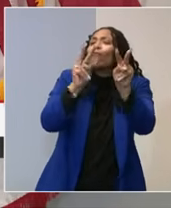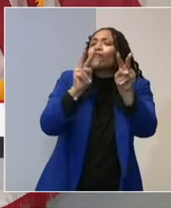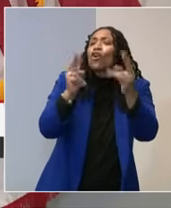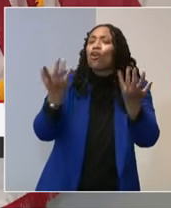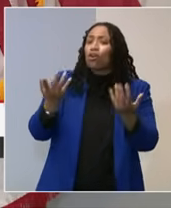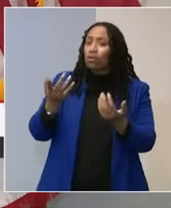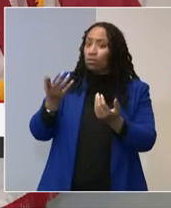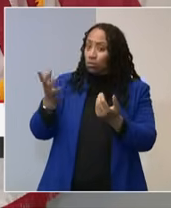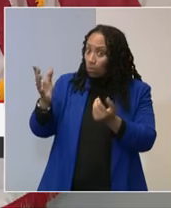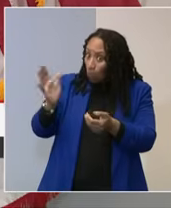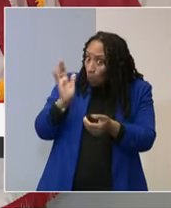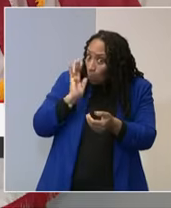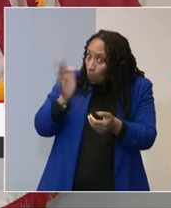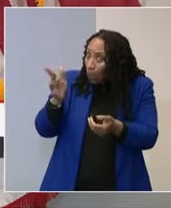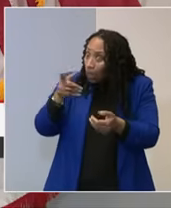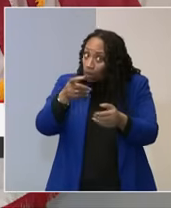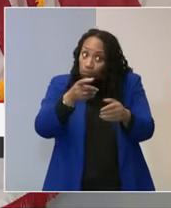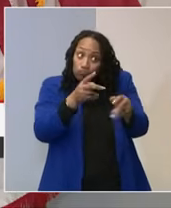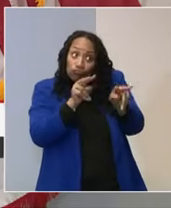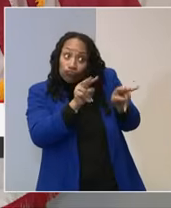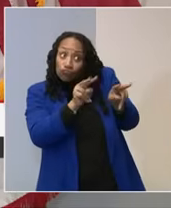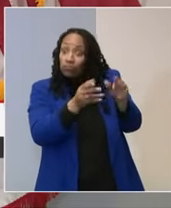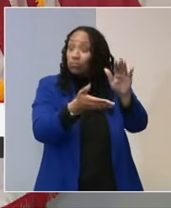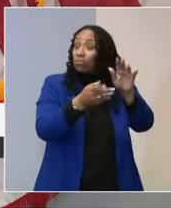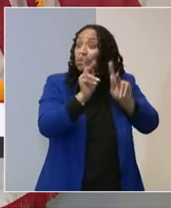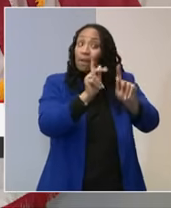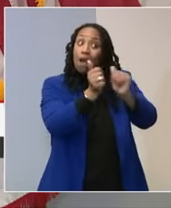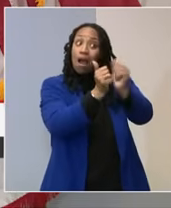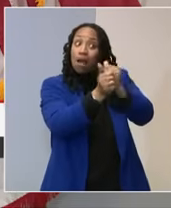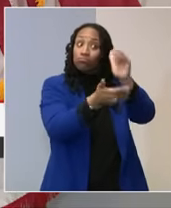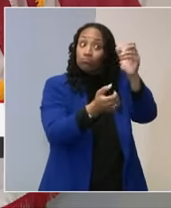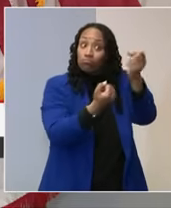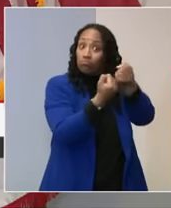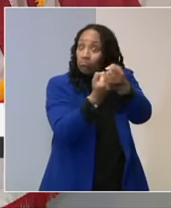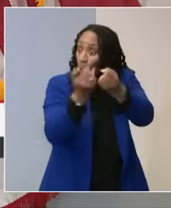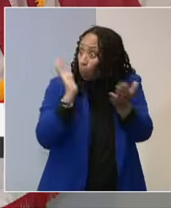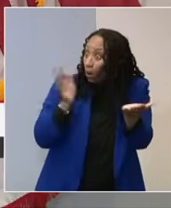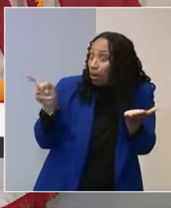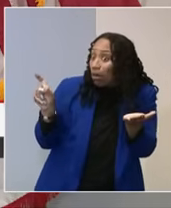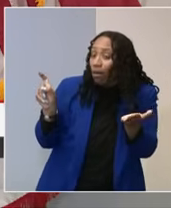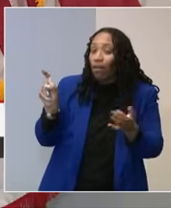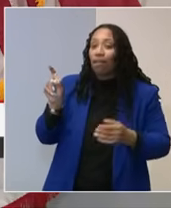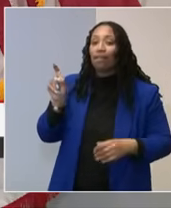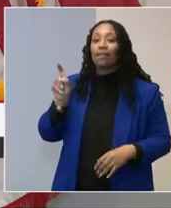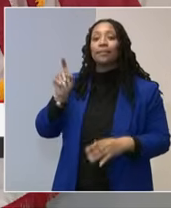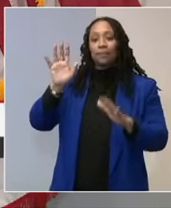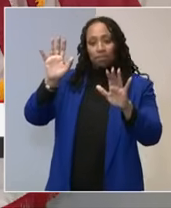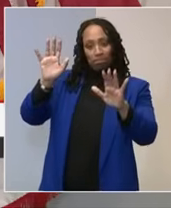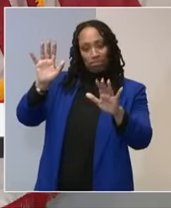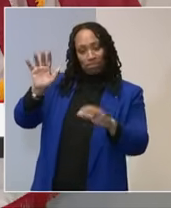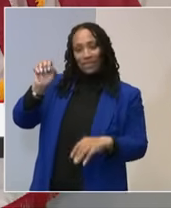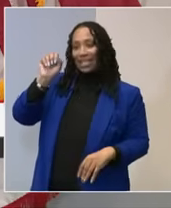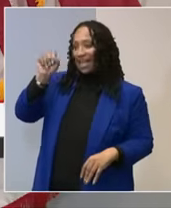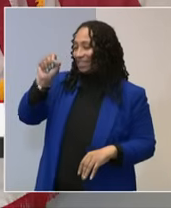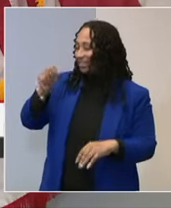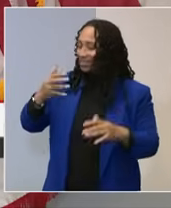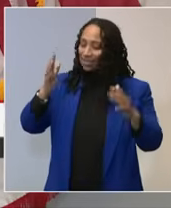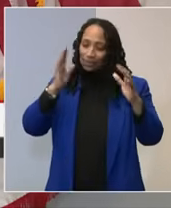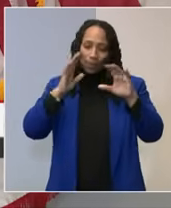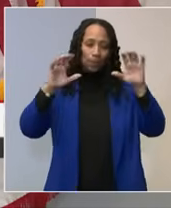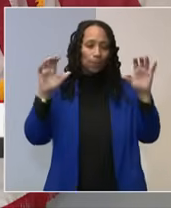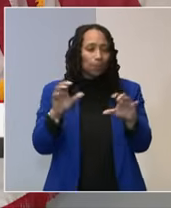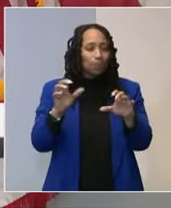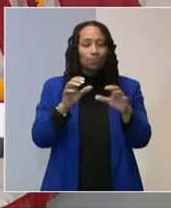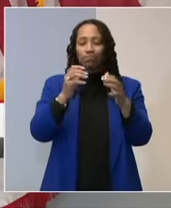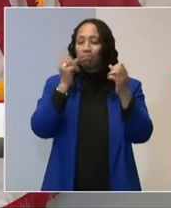you? I will explore many wonderful opportunities, I'm sure. That's the answer to your first